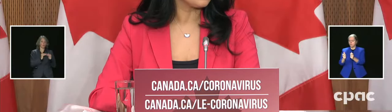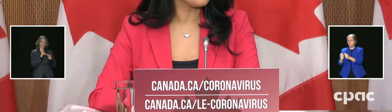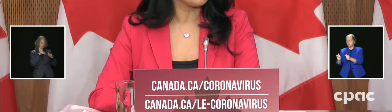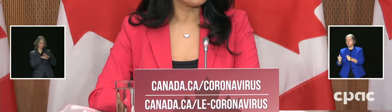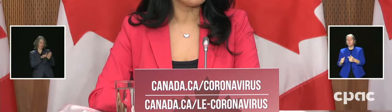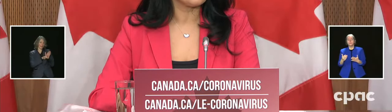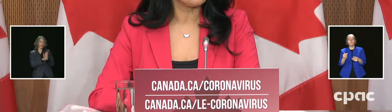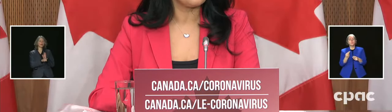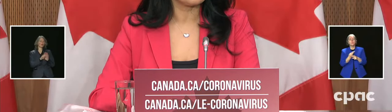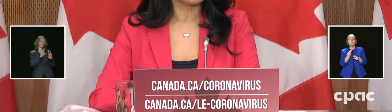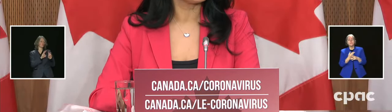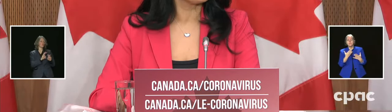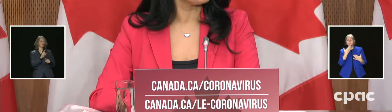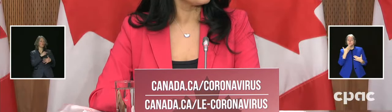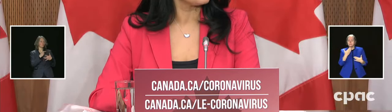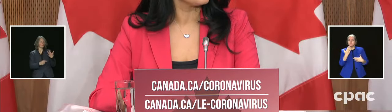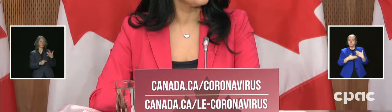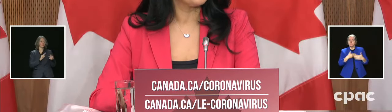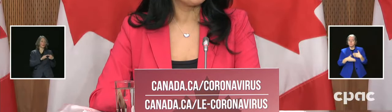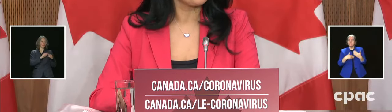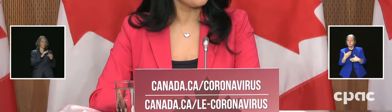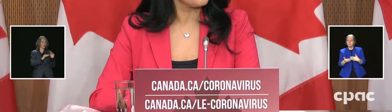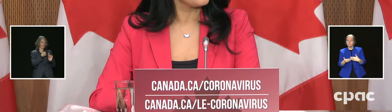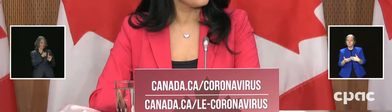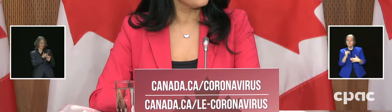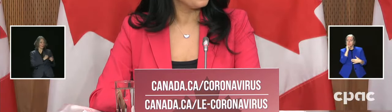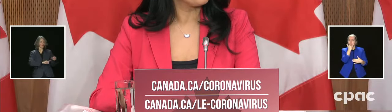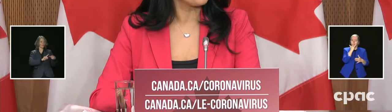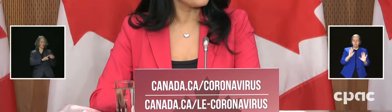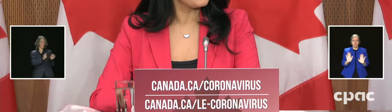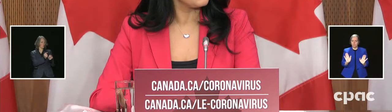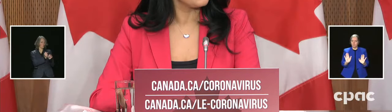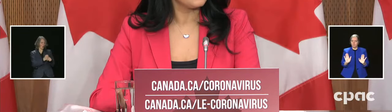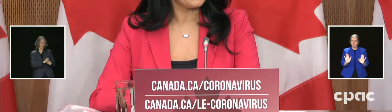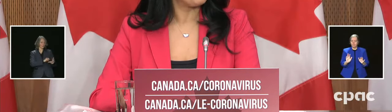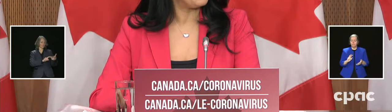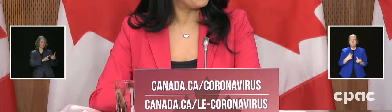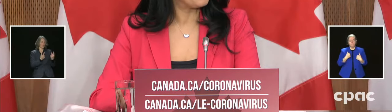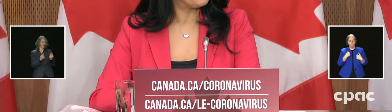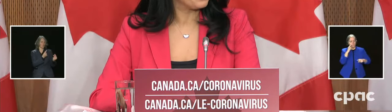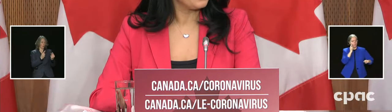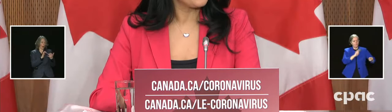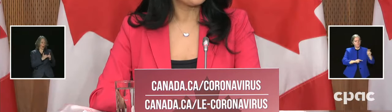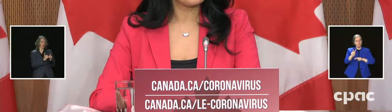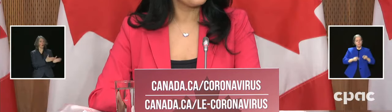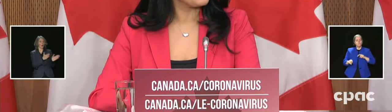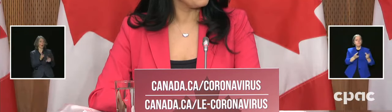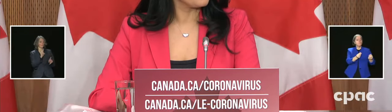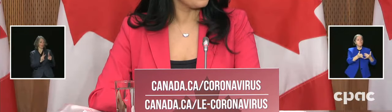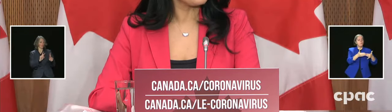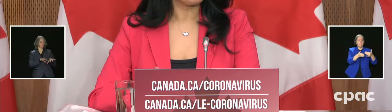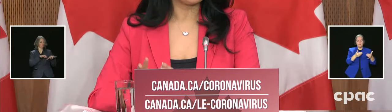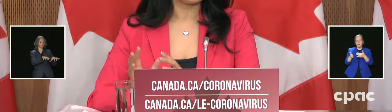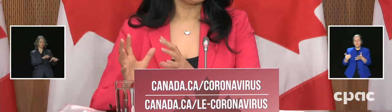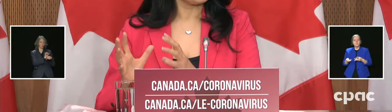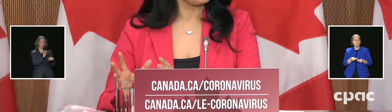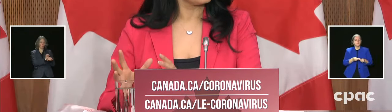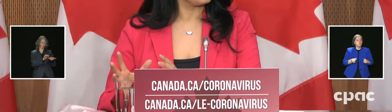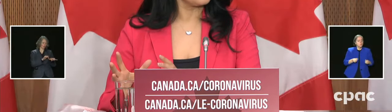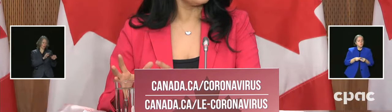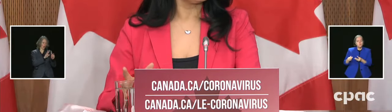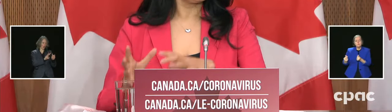looking at a number of different things. So it's premises, products, processes, and people. Those are the things that we look at to make sure